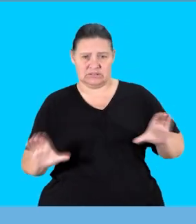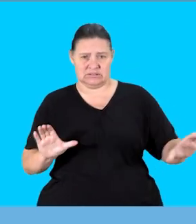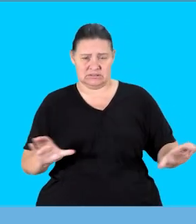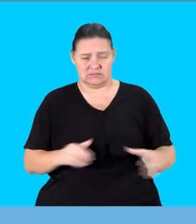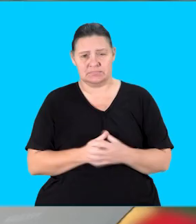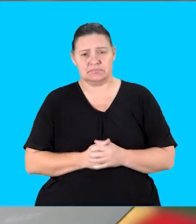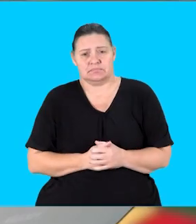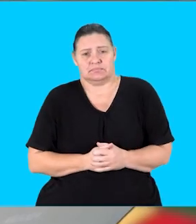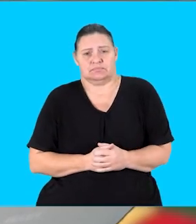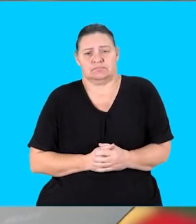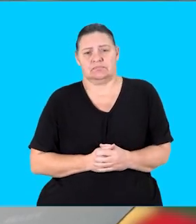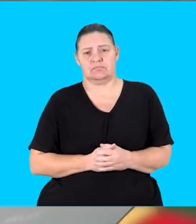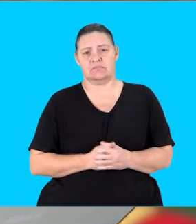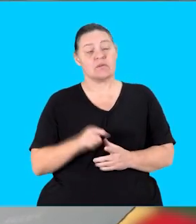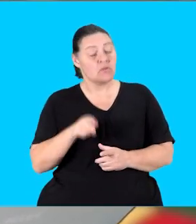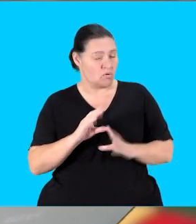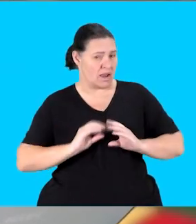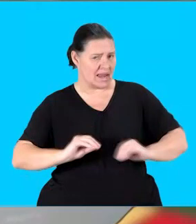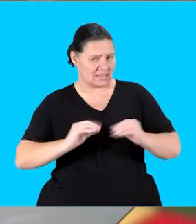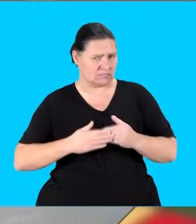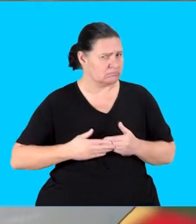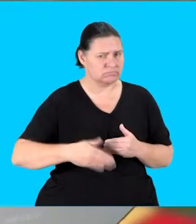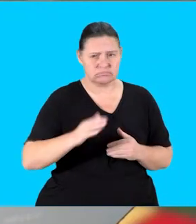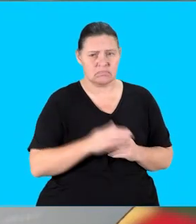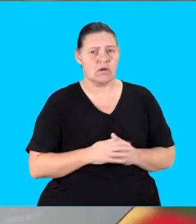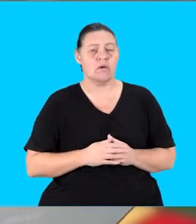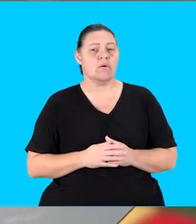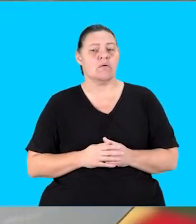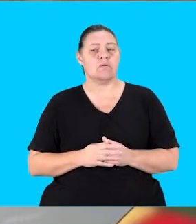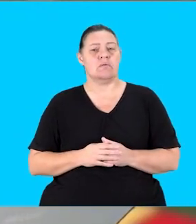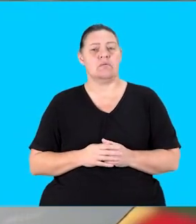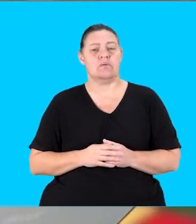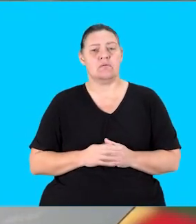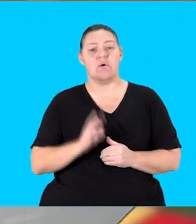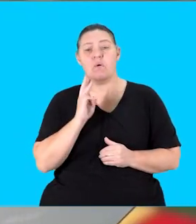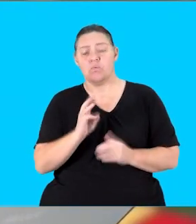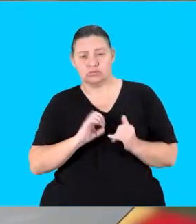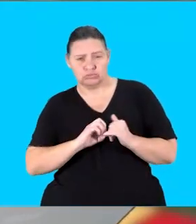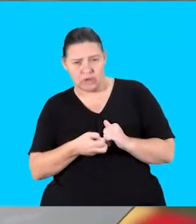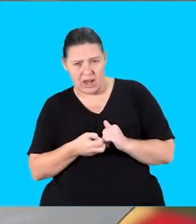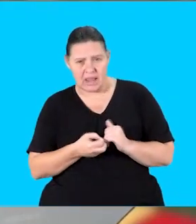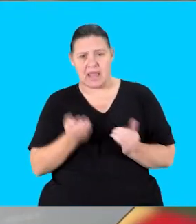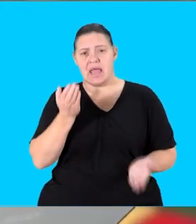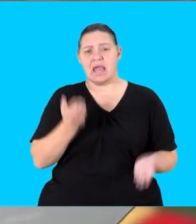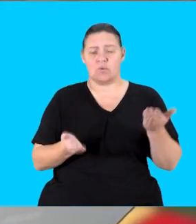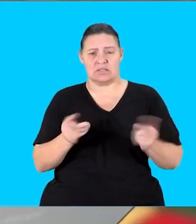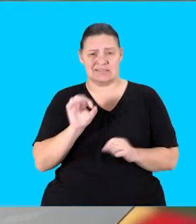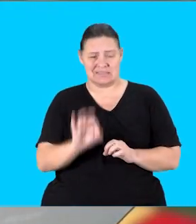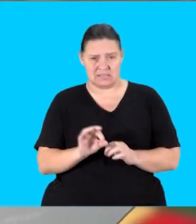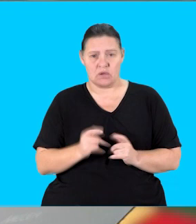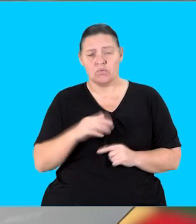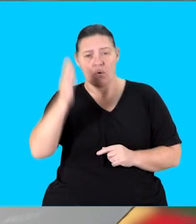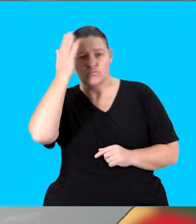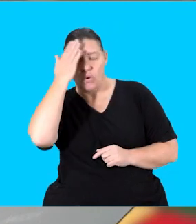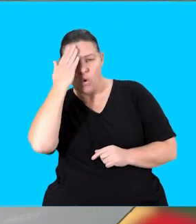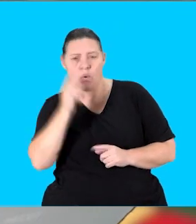elements. Now, throughout this lesson, we are going to be trying to balance the equations